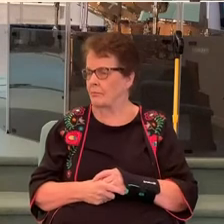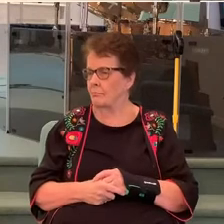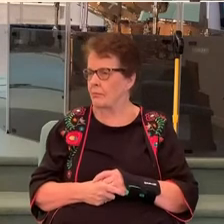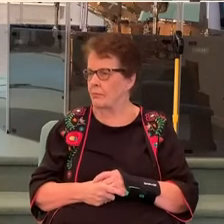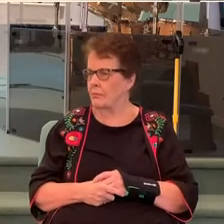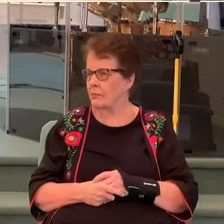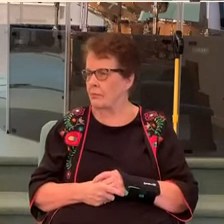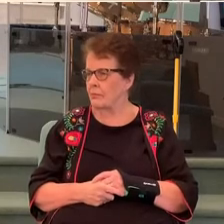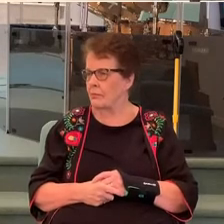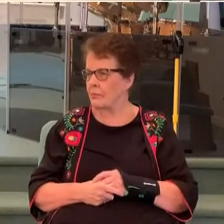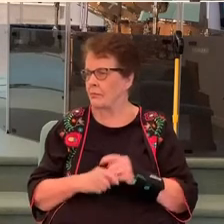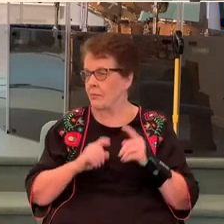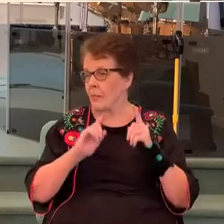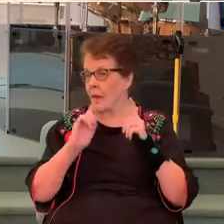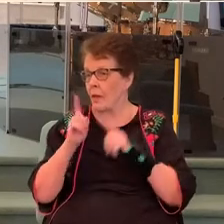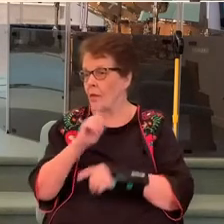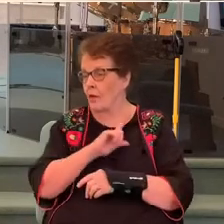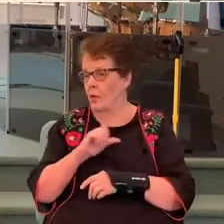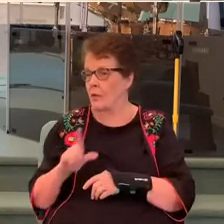We go to the Lord in prayer,